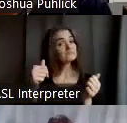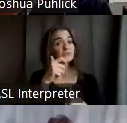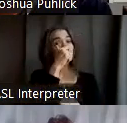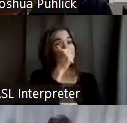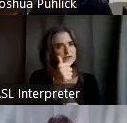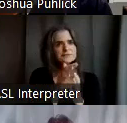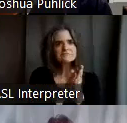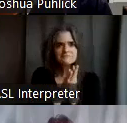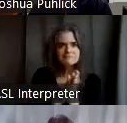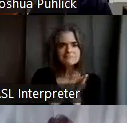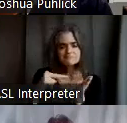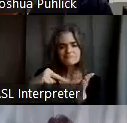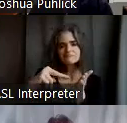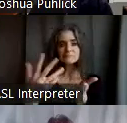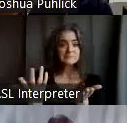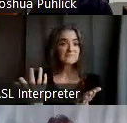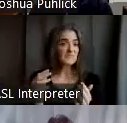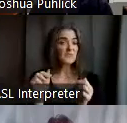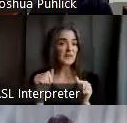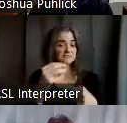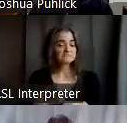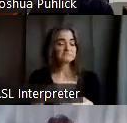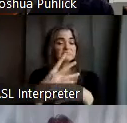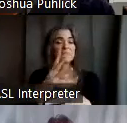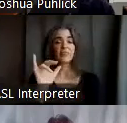you can refer to those links.